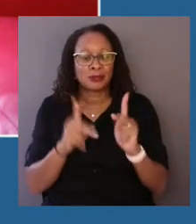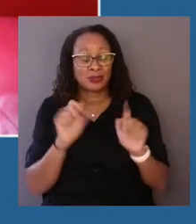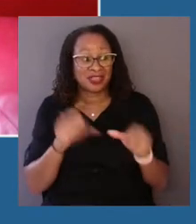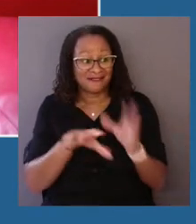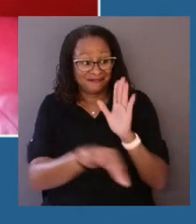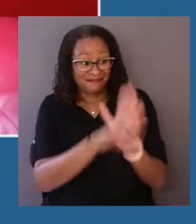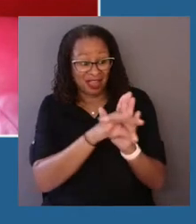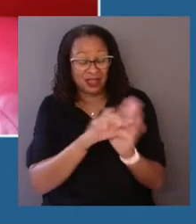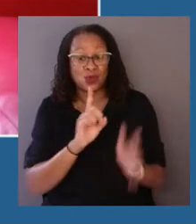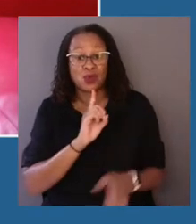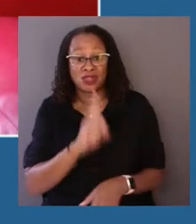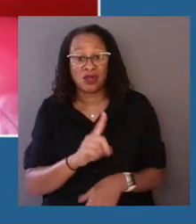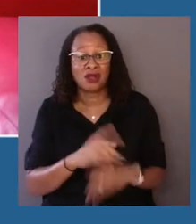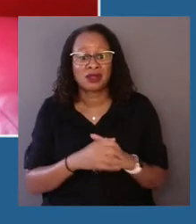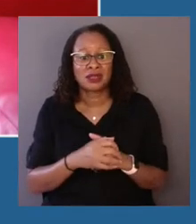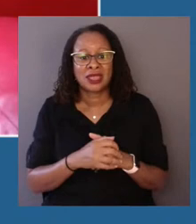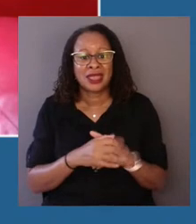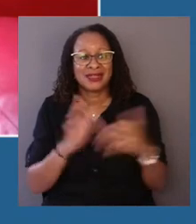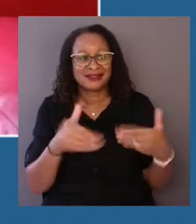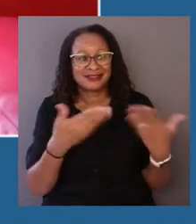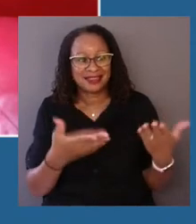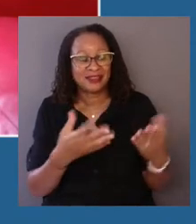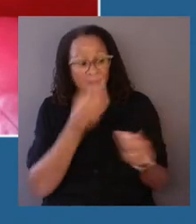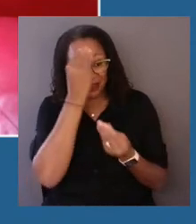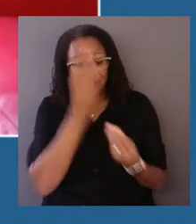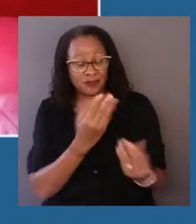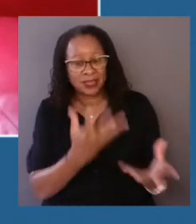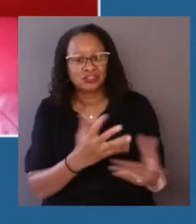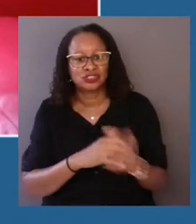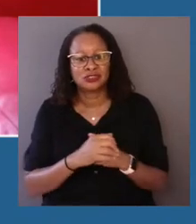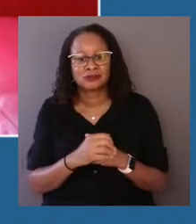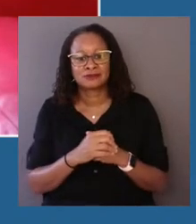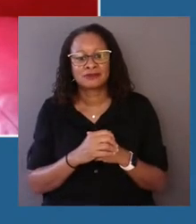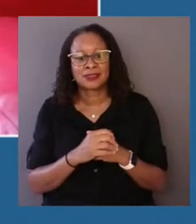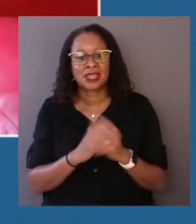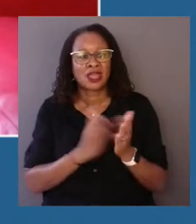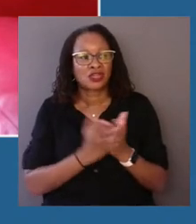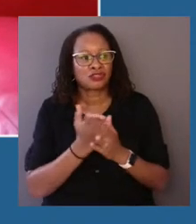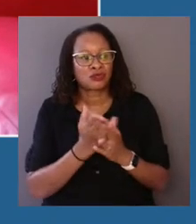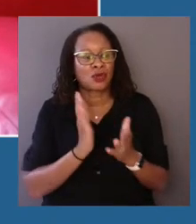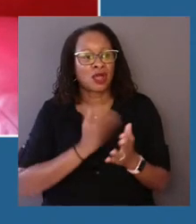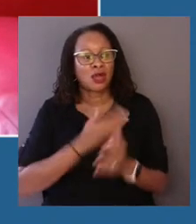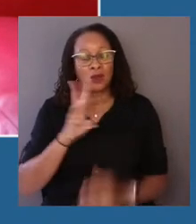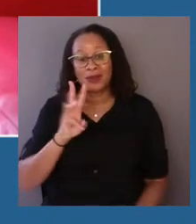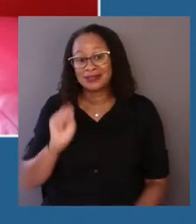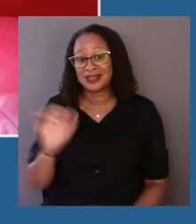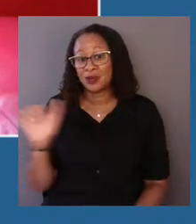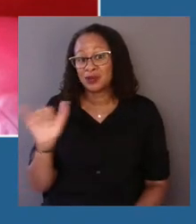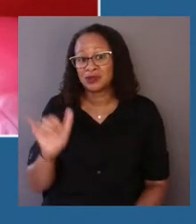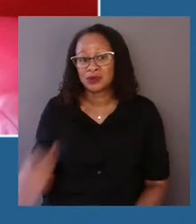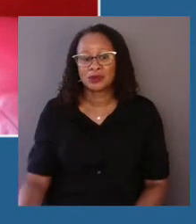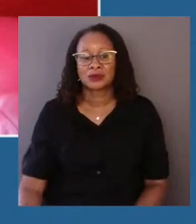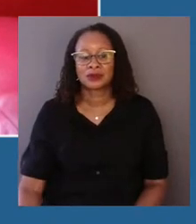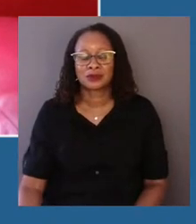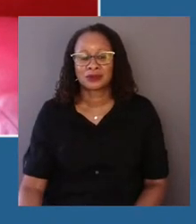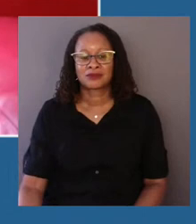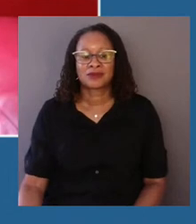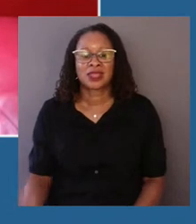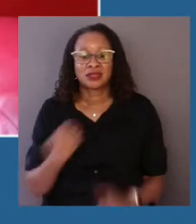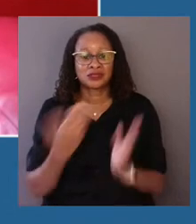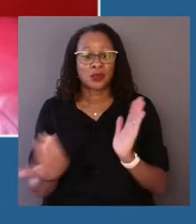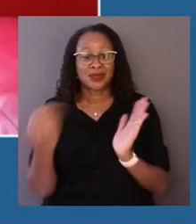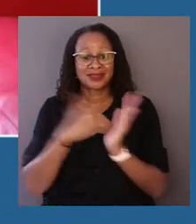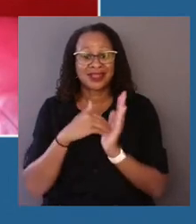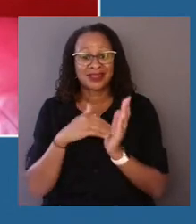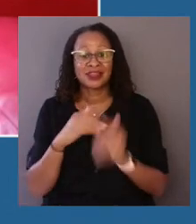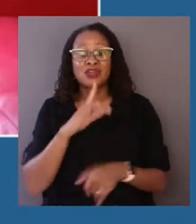are, give them the information through our website as well. And so again, really